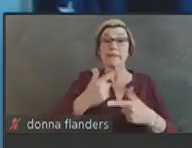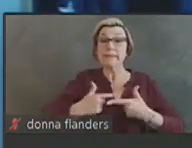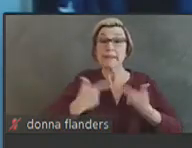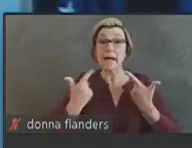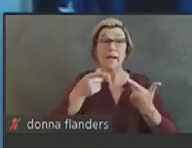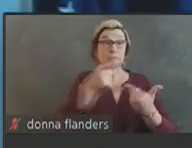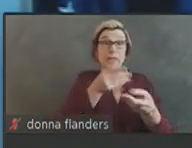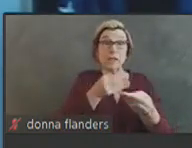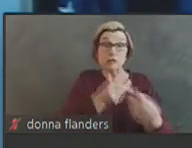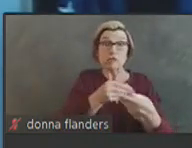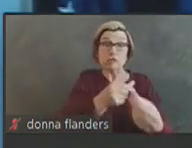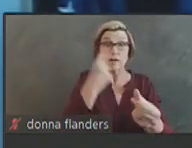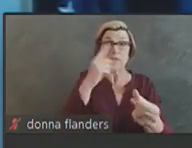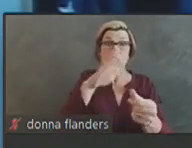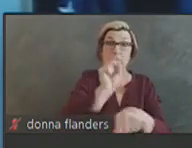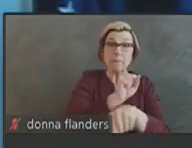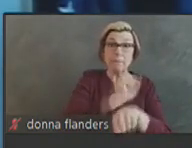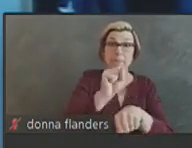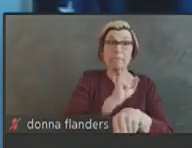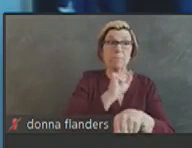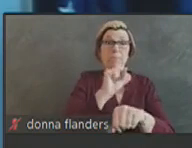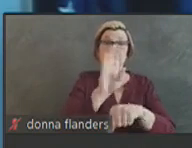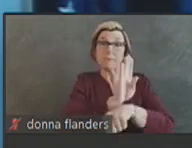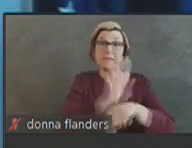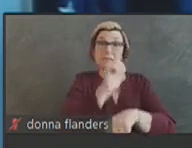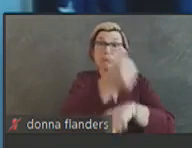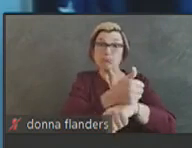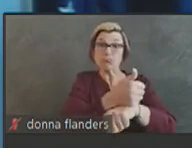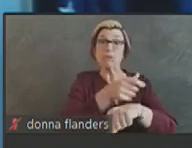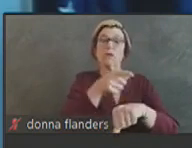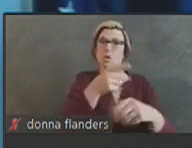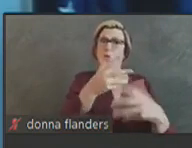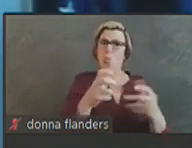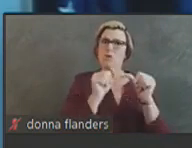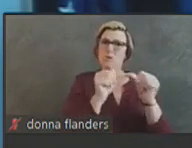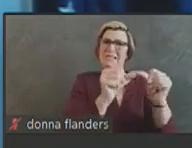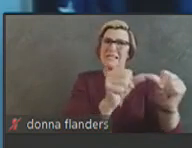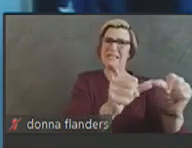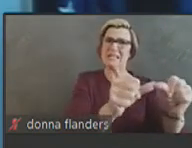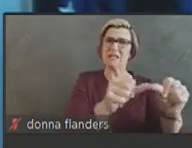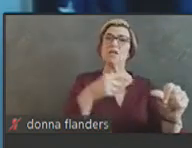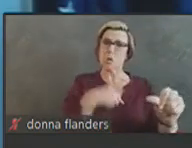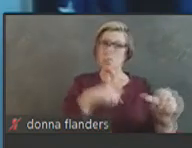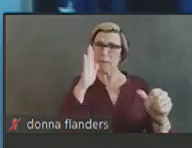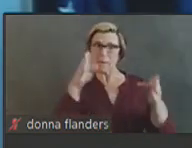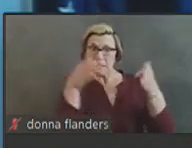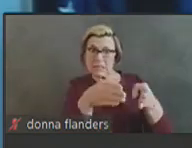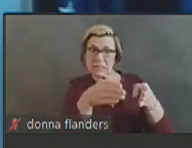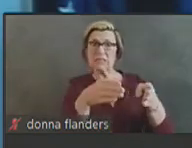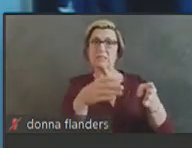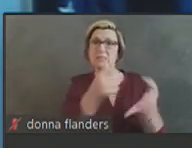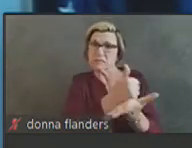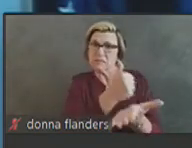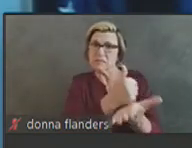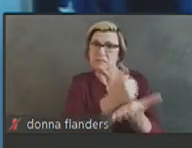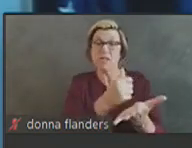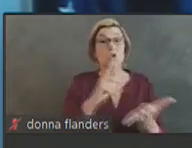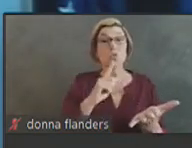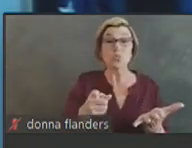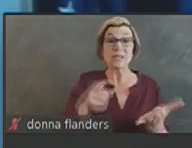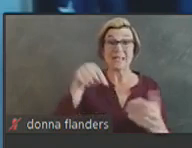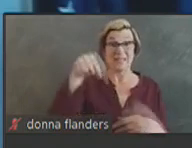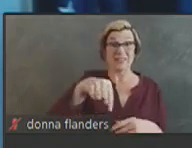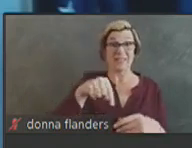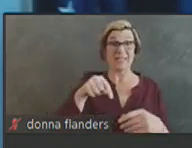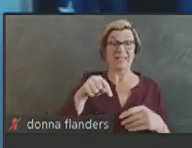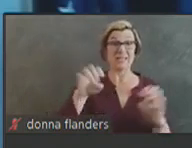fortune to create and maintain prosperous businesses. We must not forget, this is a two-pronged crisis. As